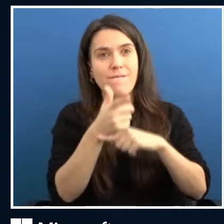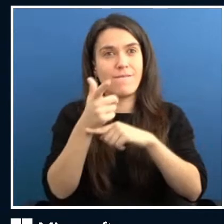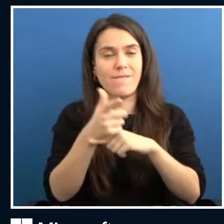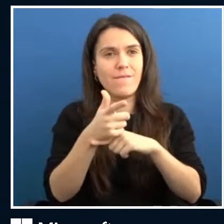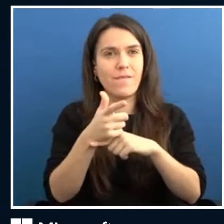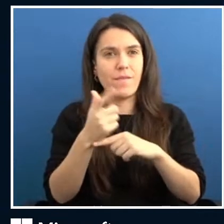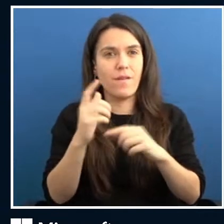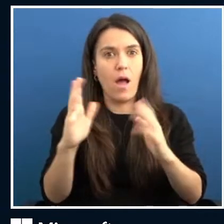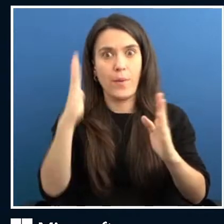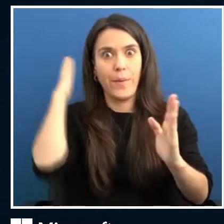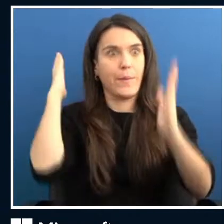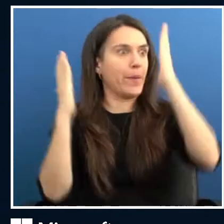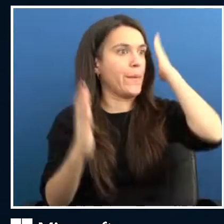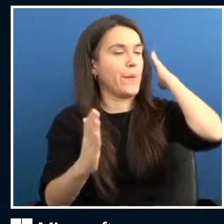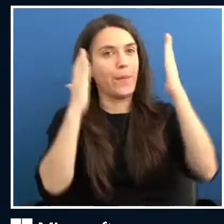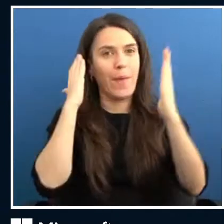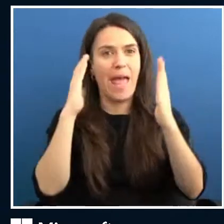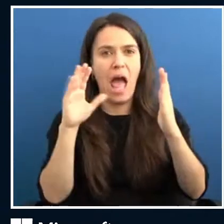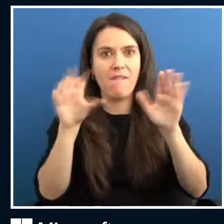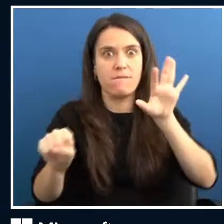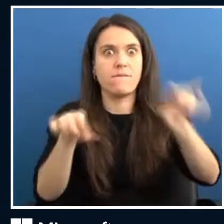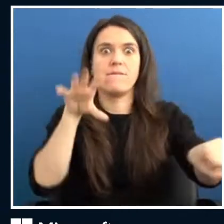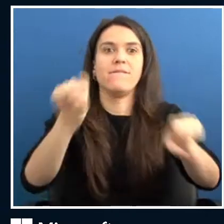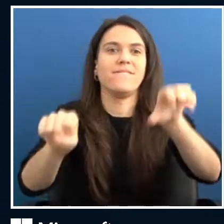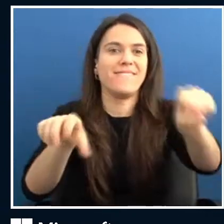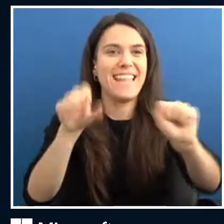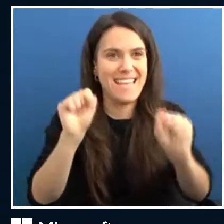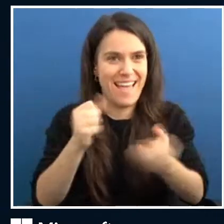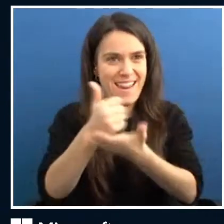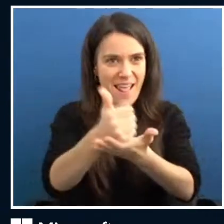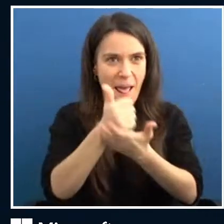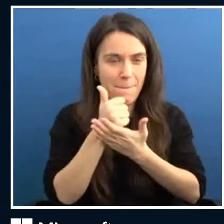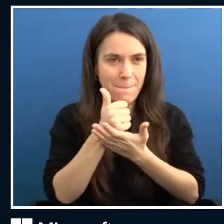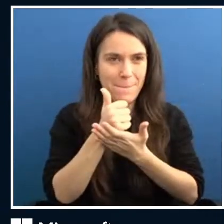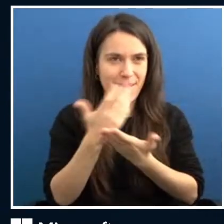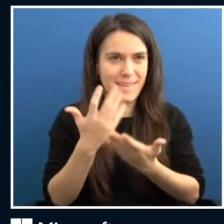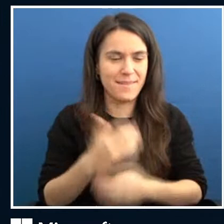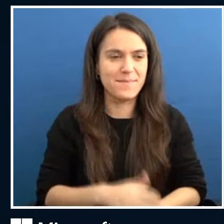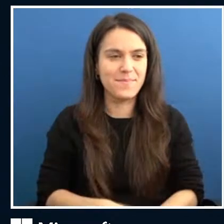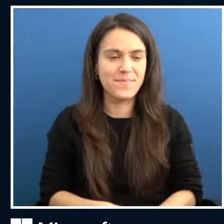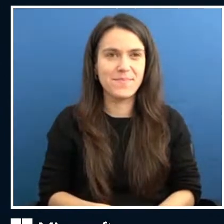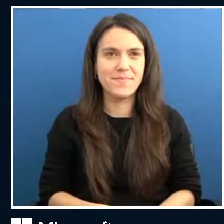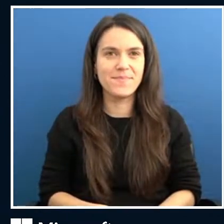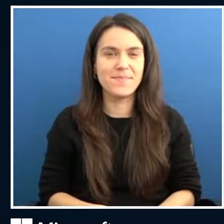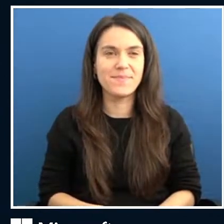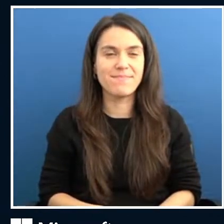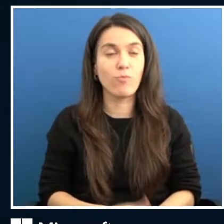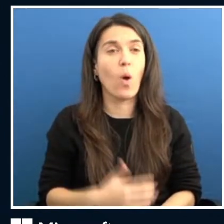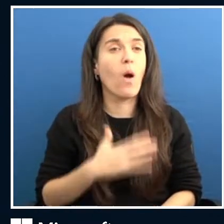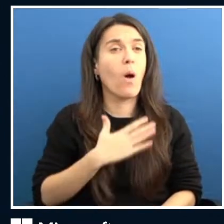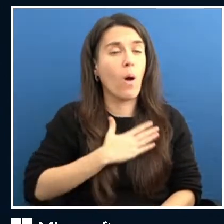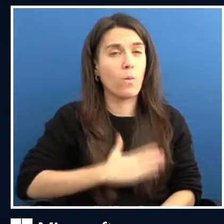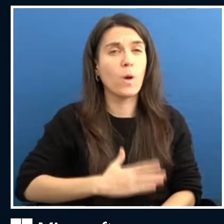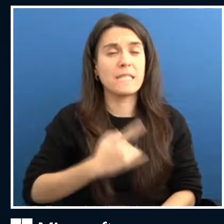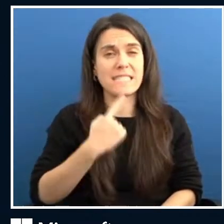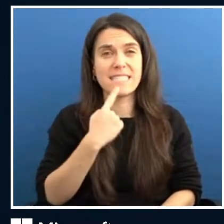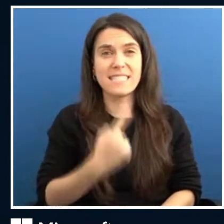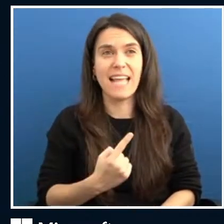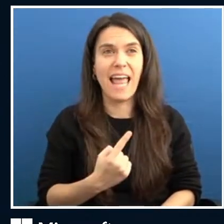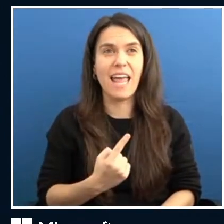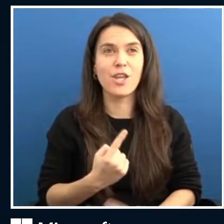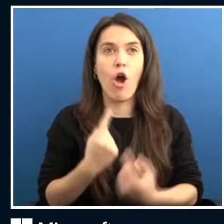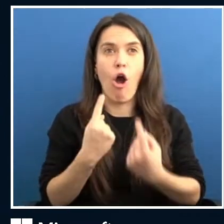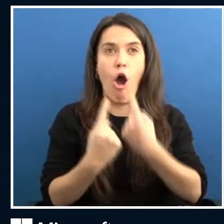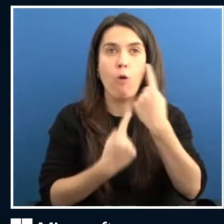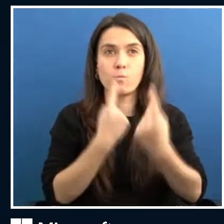how it is able to move through the space. So yeah, I just wanted to say that object detection has